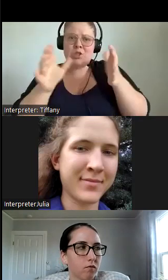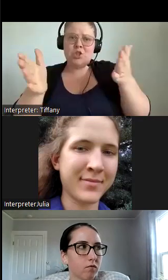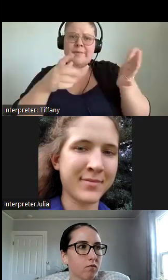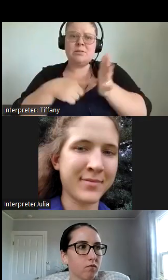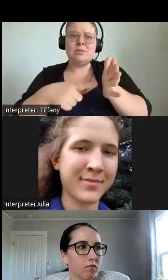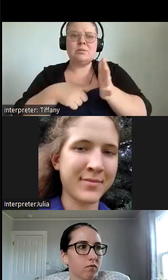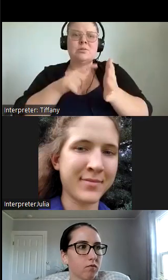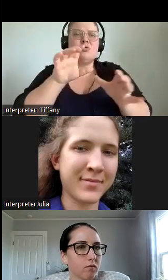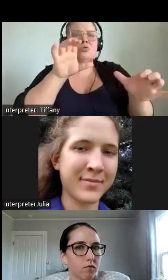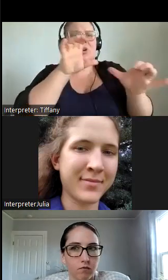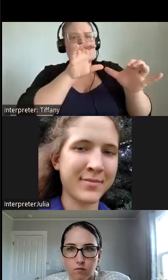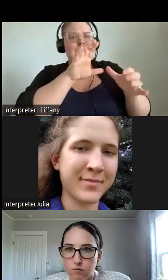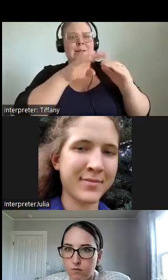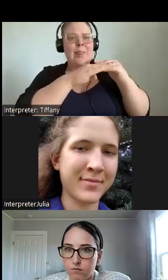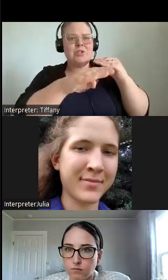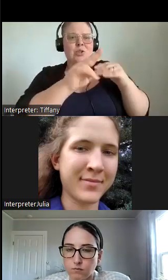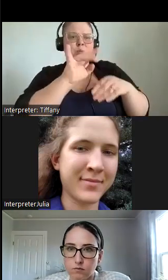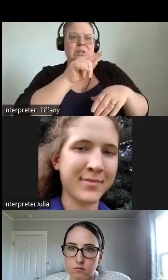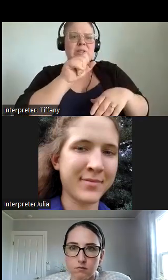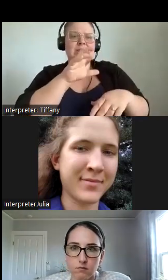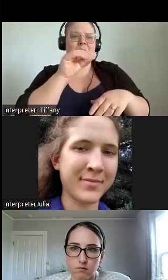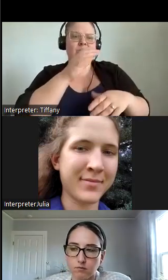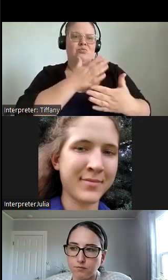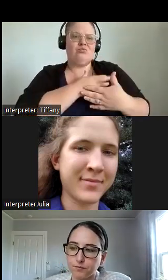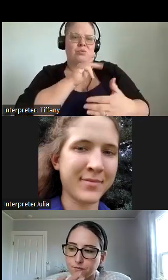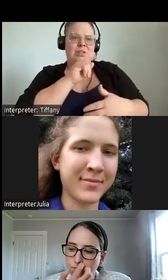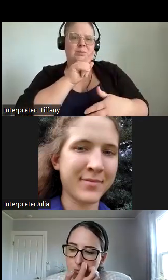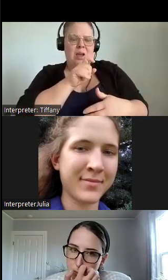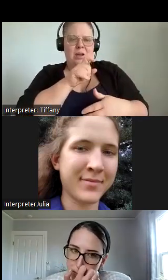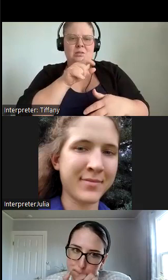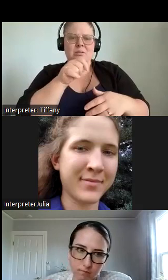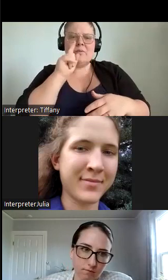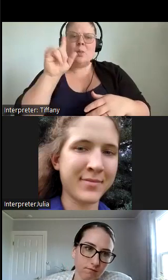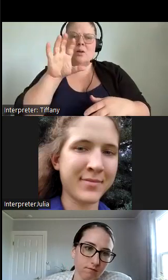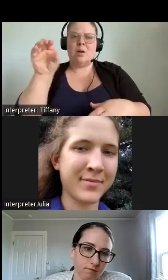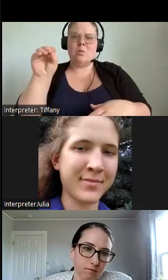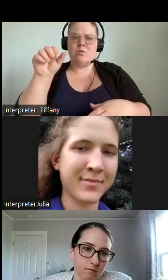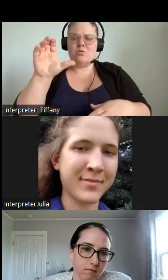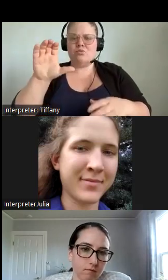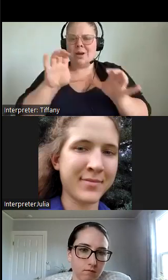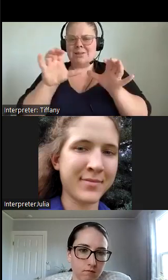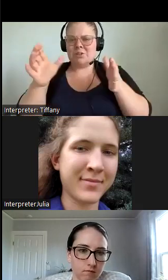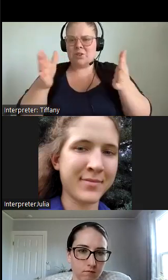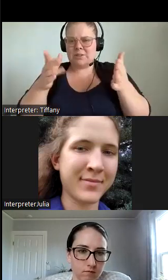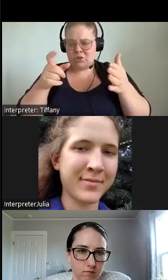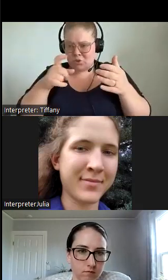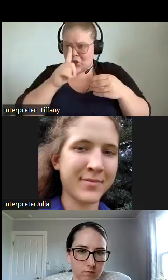you asking if if there are those endorsement requirements, or are you thinking about these safety